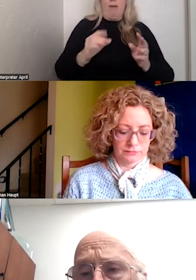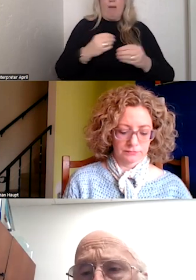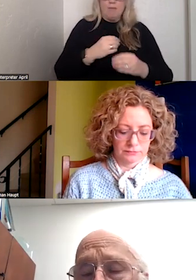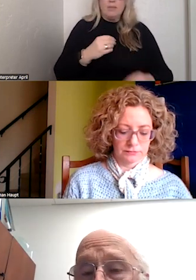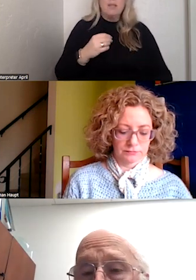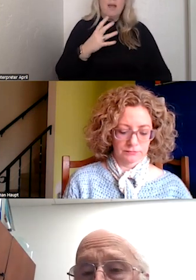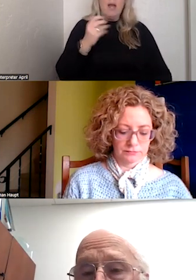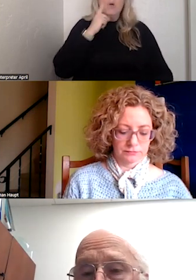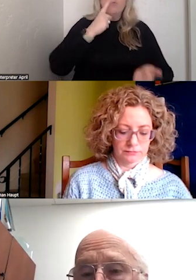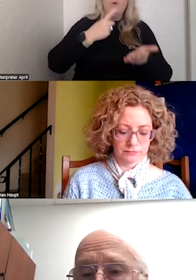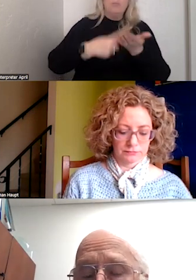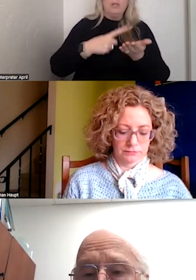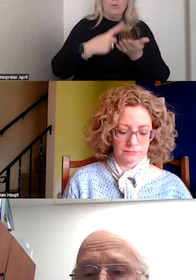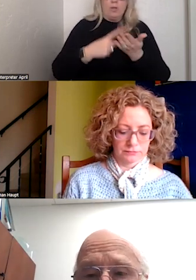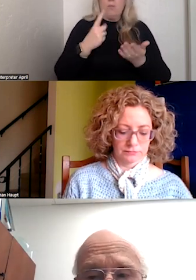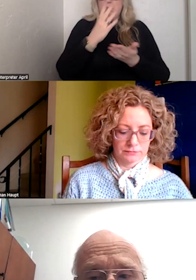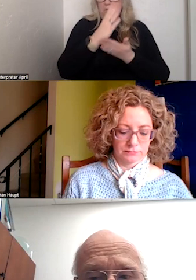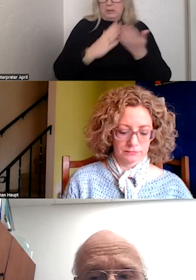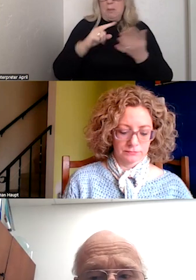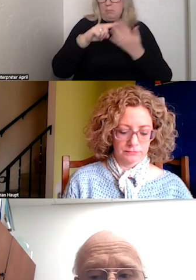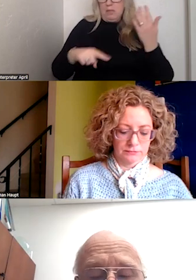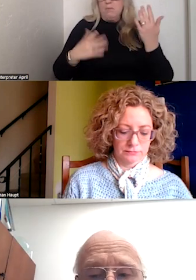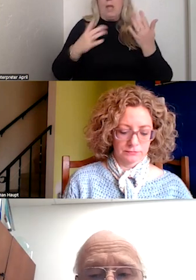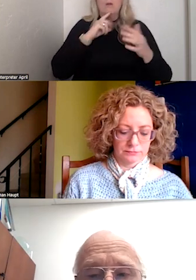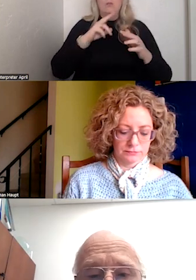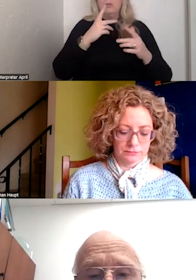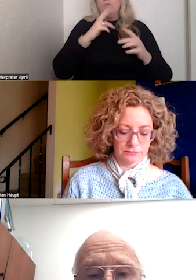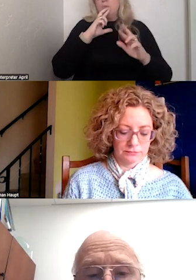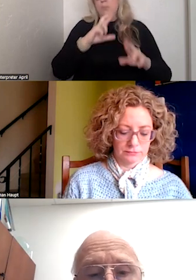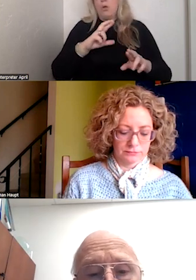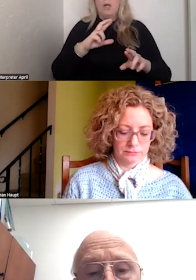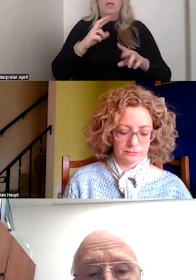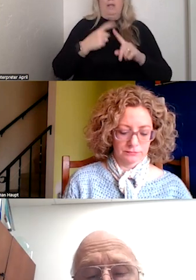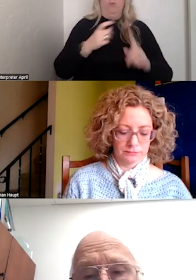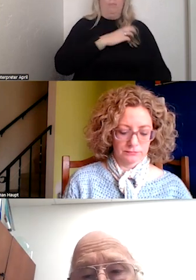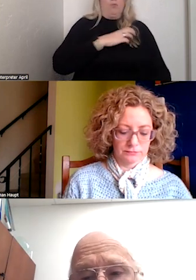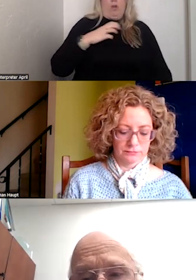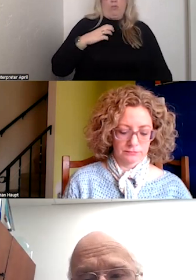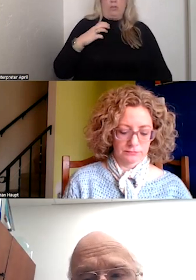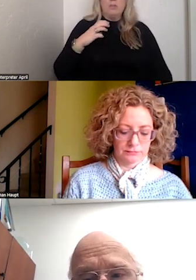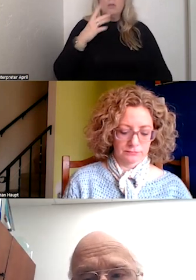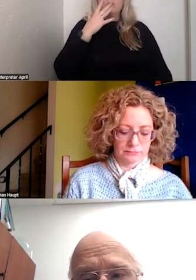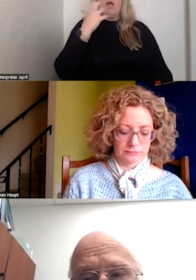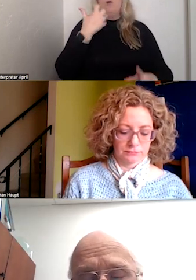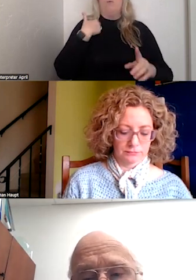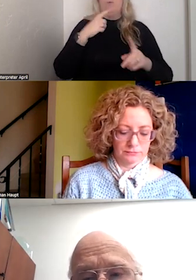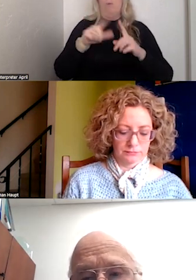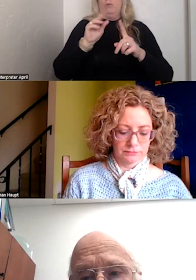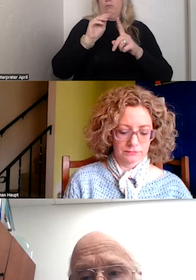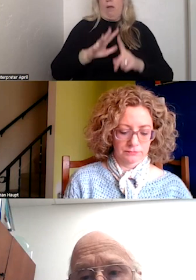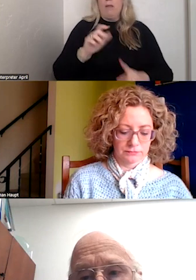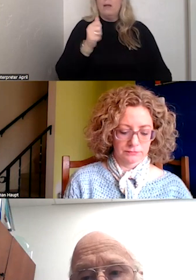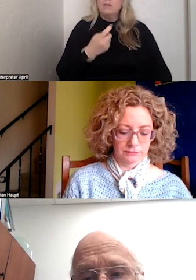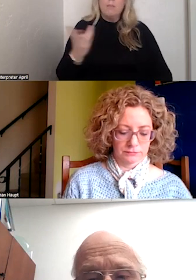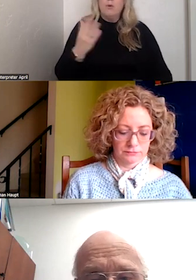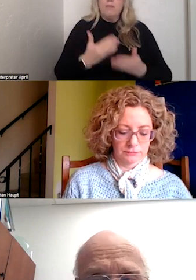may be going over some of this in terms of the report around from Congress, but let me just highlight a couple of things in terms